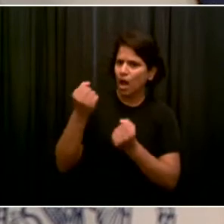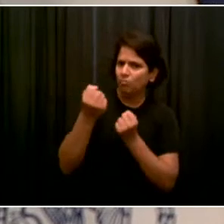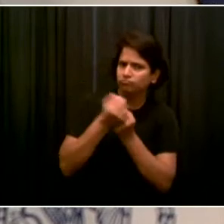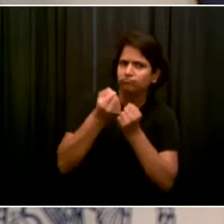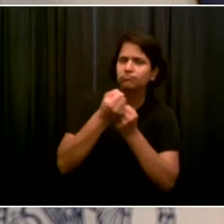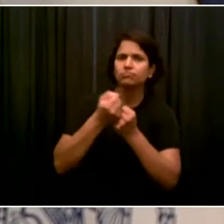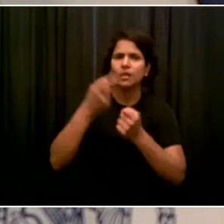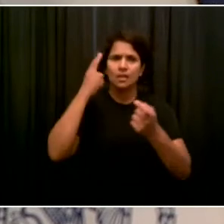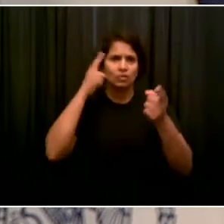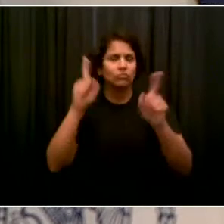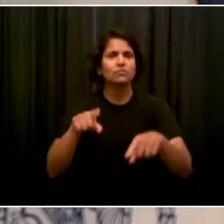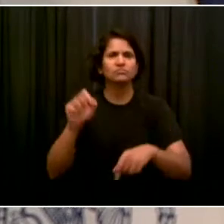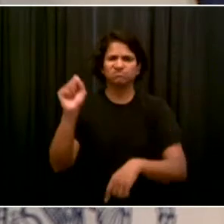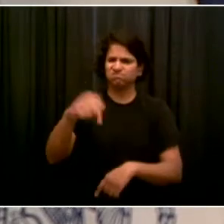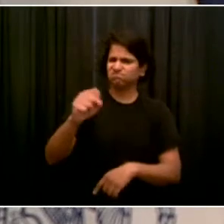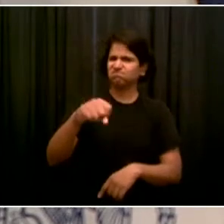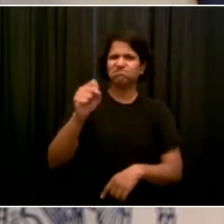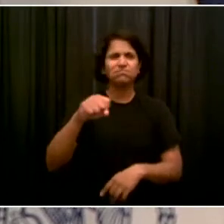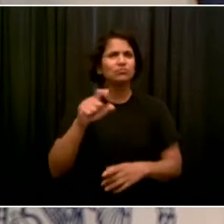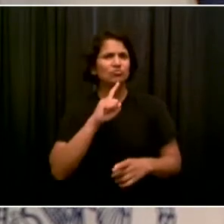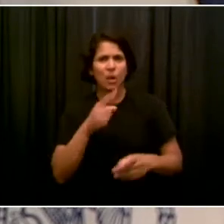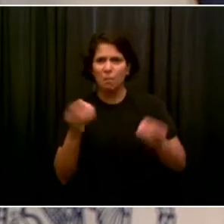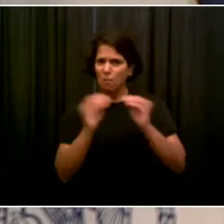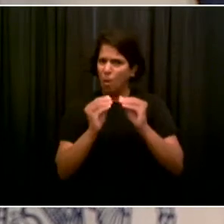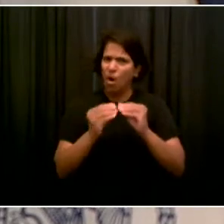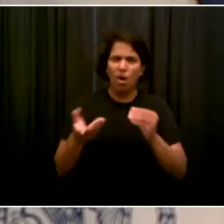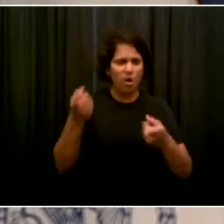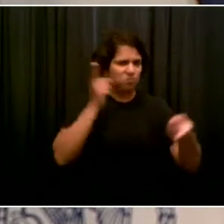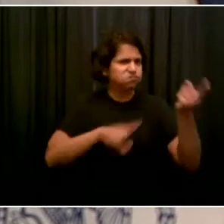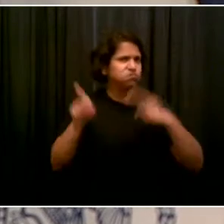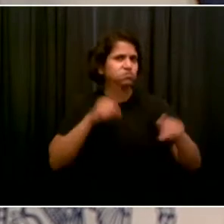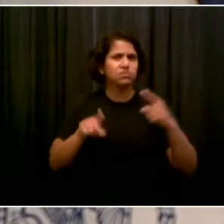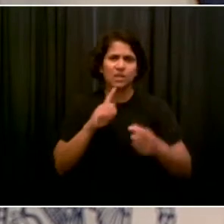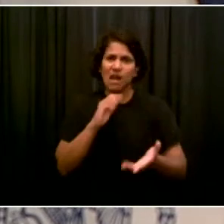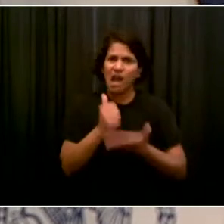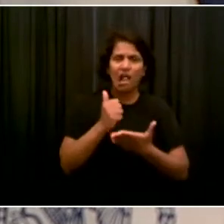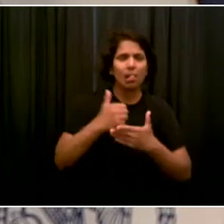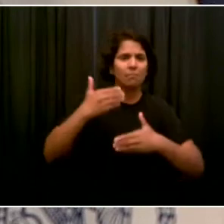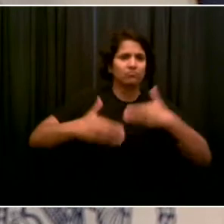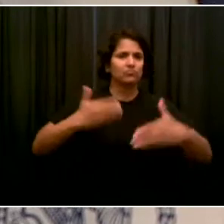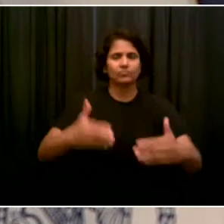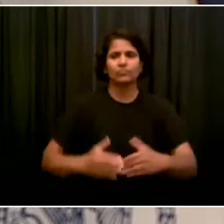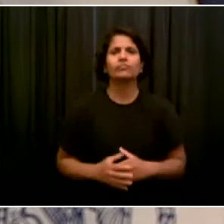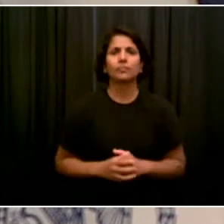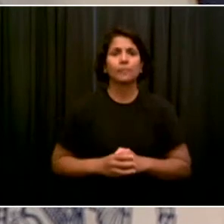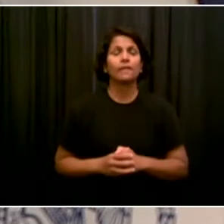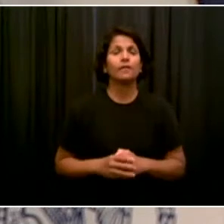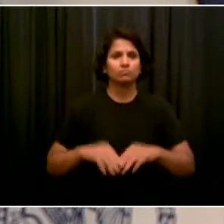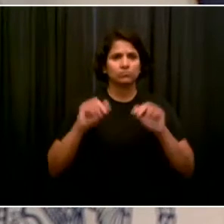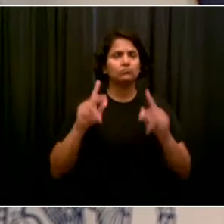of bold approaches. Thank you very, very much. Now, everyone,